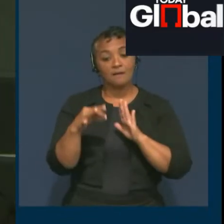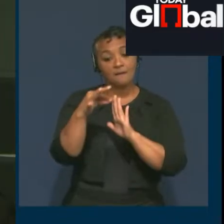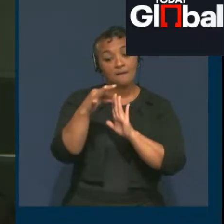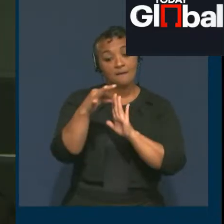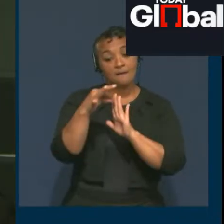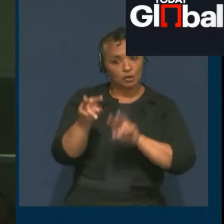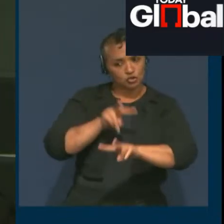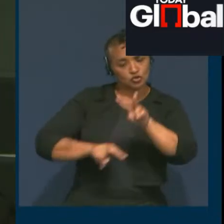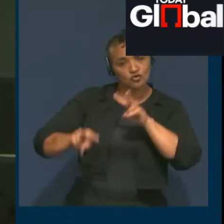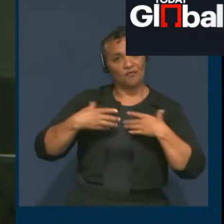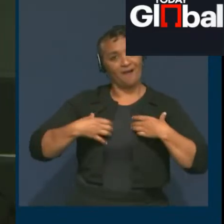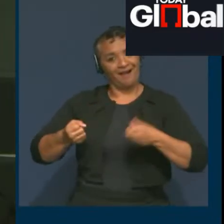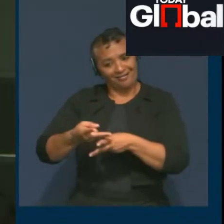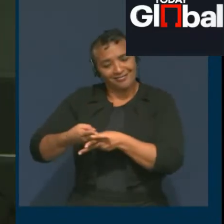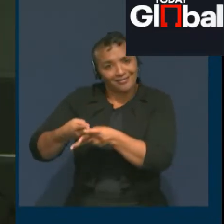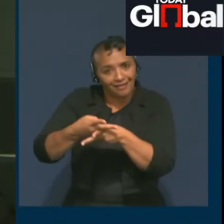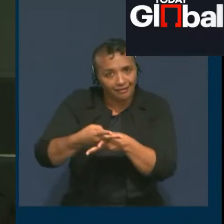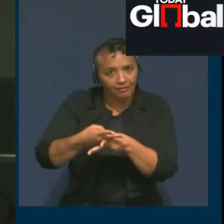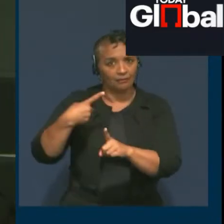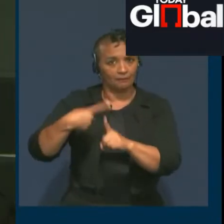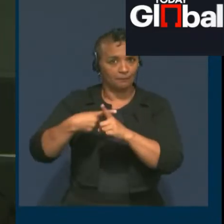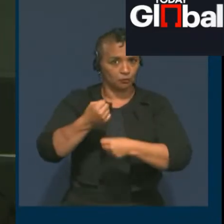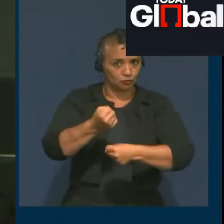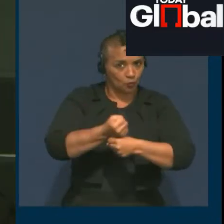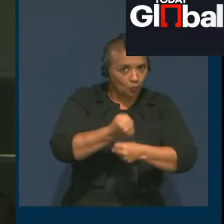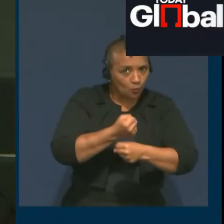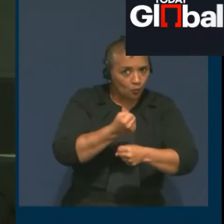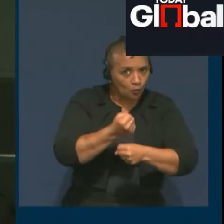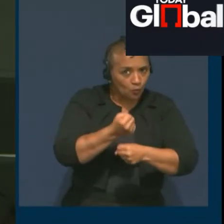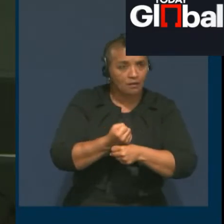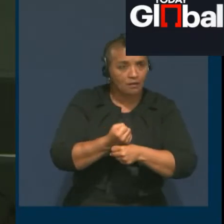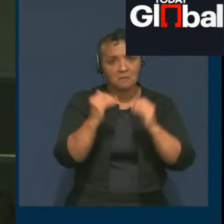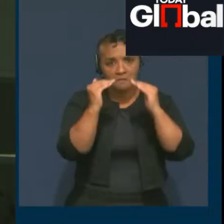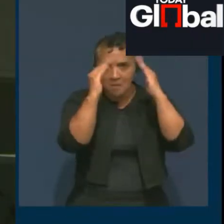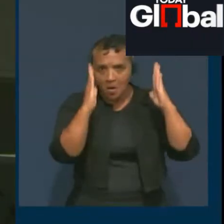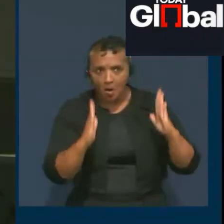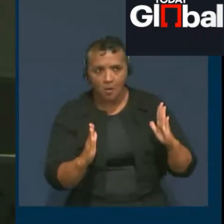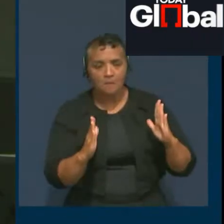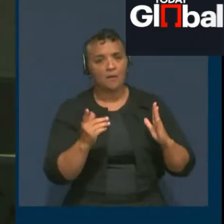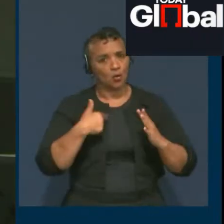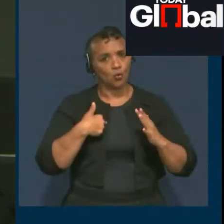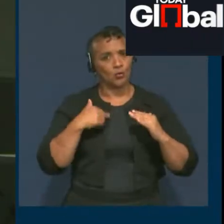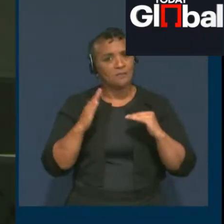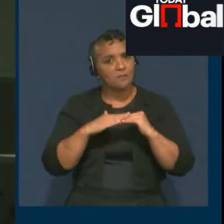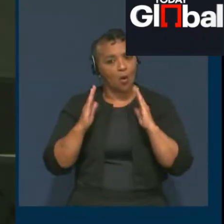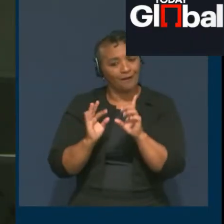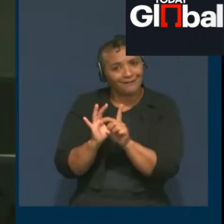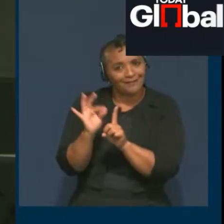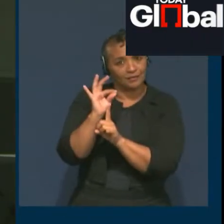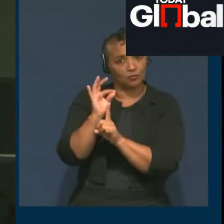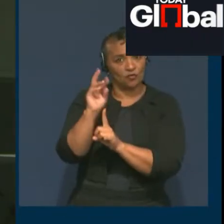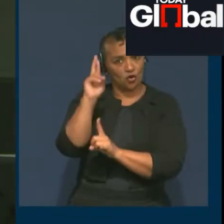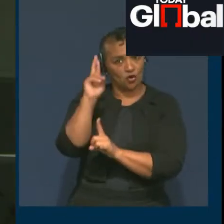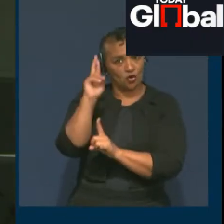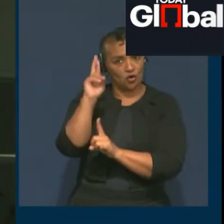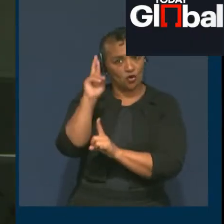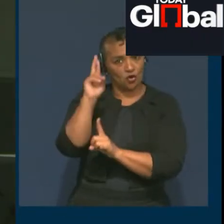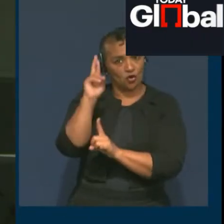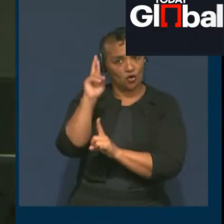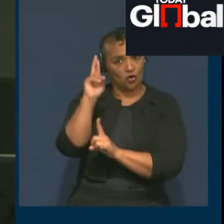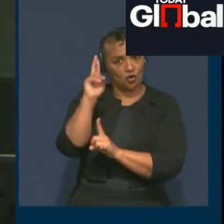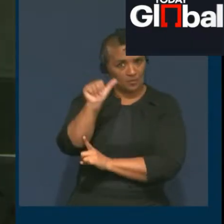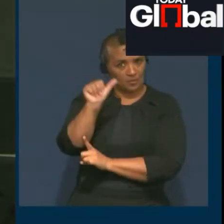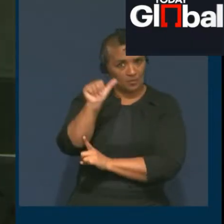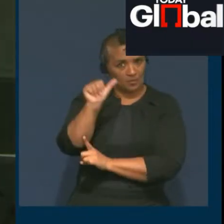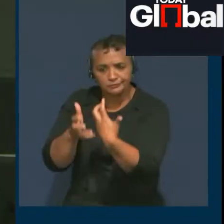comes to healthcare, work and accommodation. We've improved reasonable accommodation and accessibility standards. We have